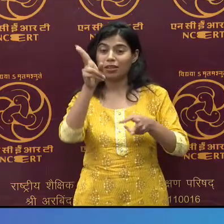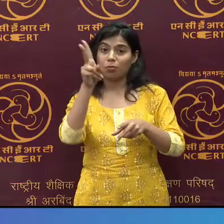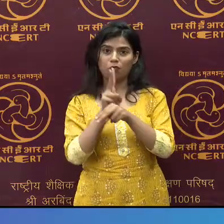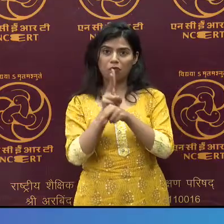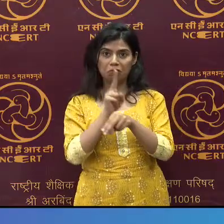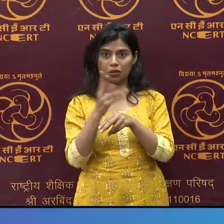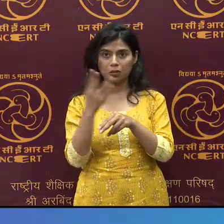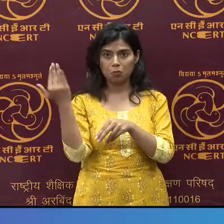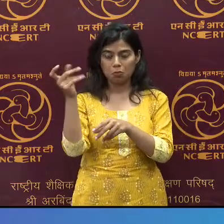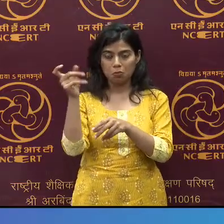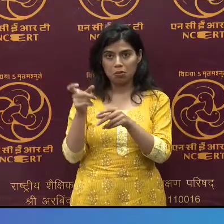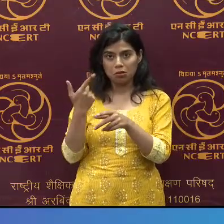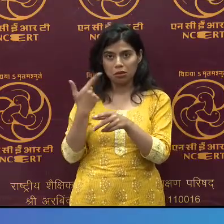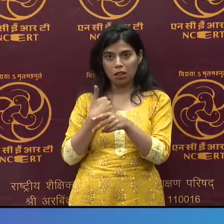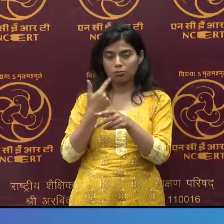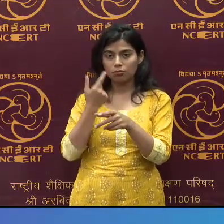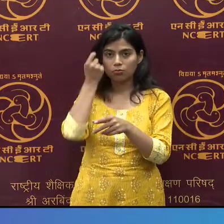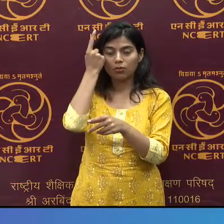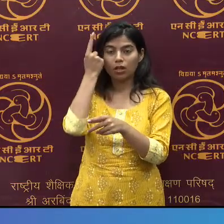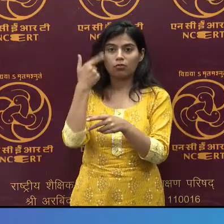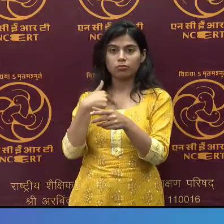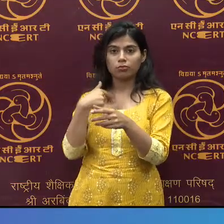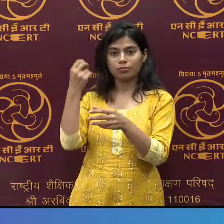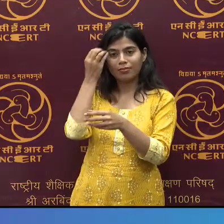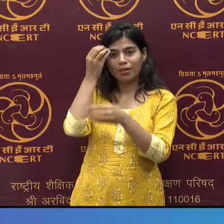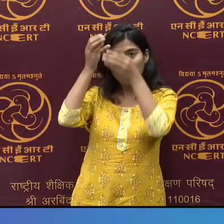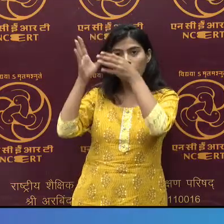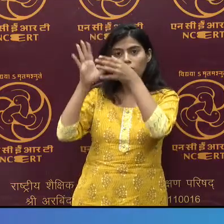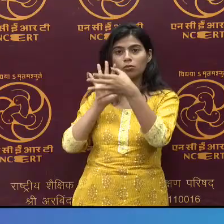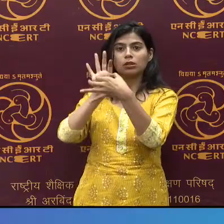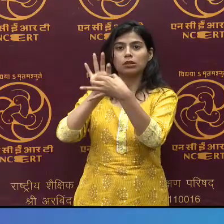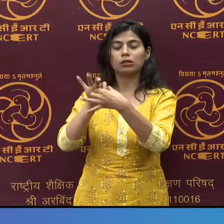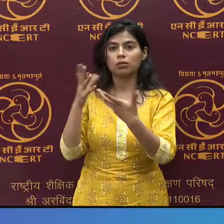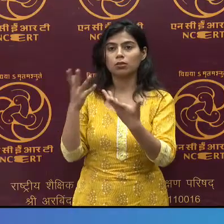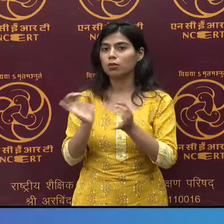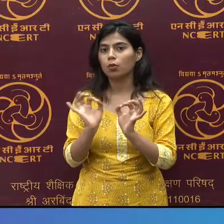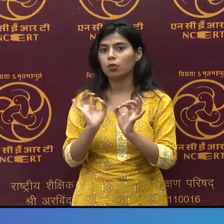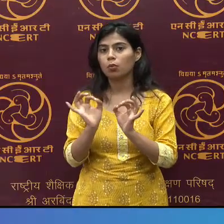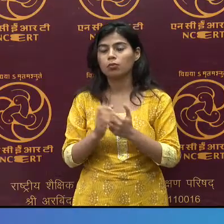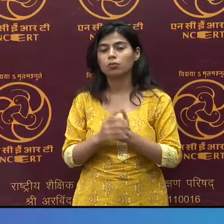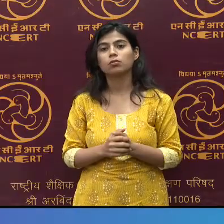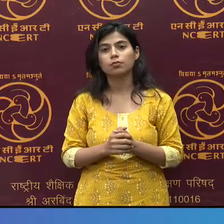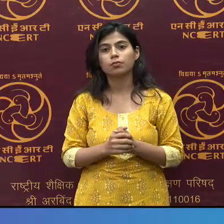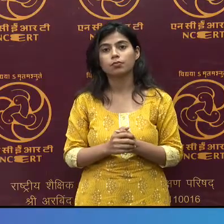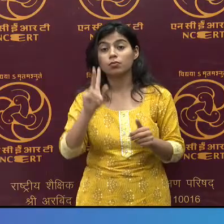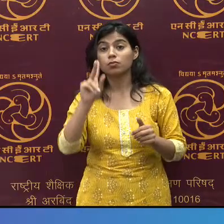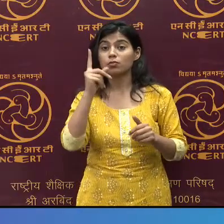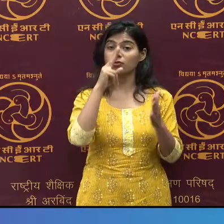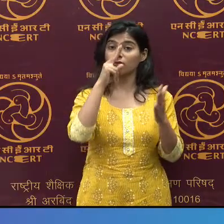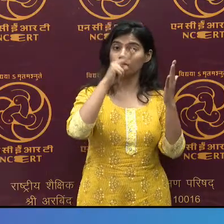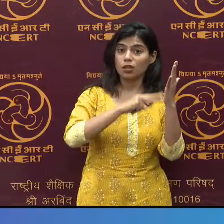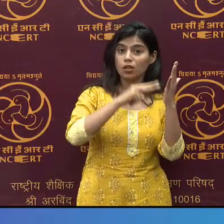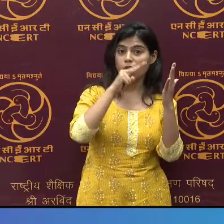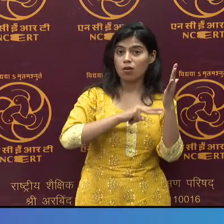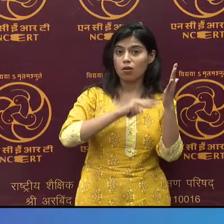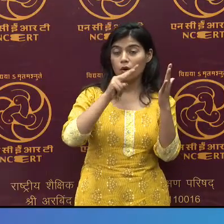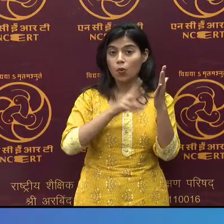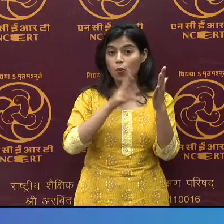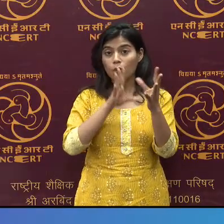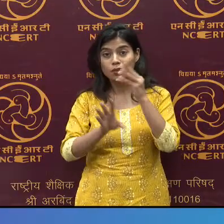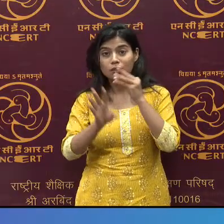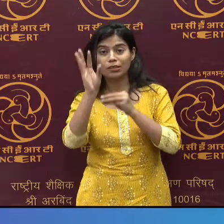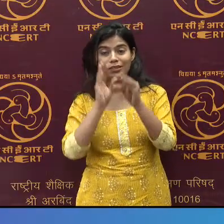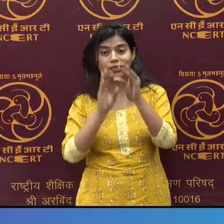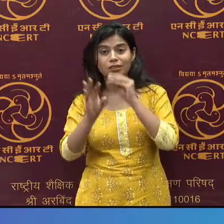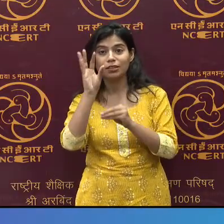You will have that understanding, I should not click on any link that comes to me. So, reading and garnering information from